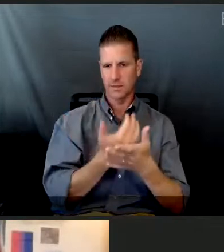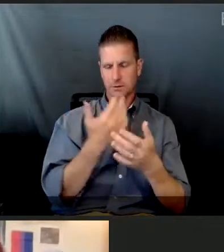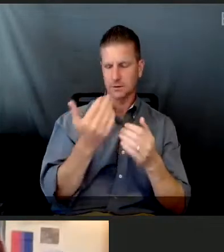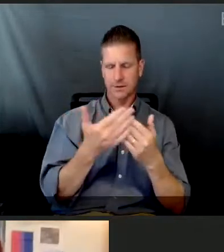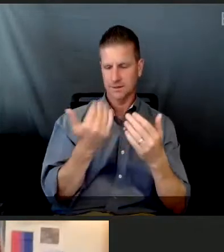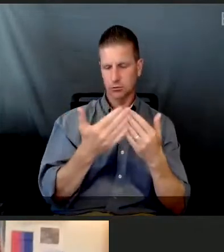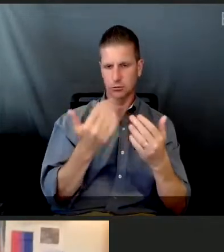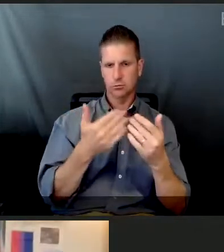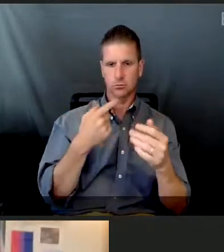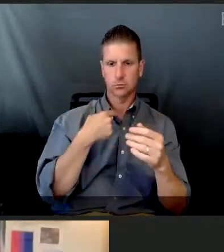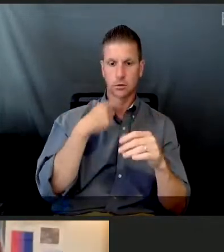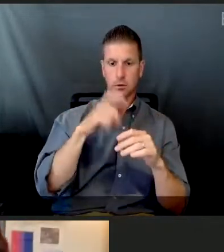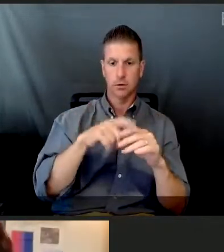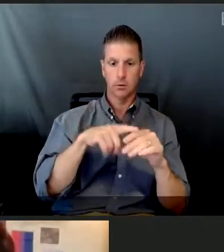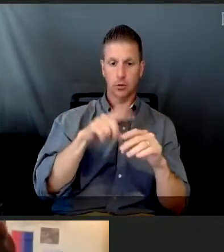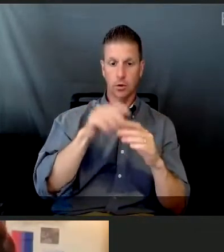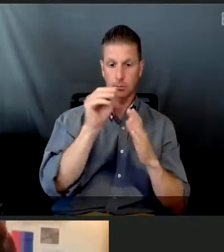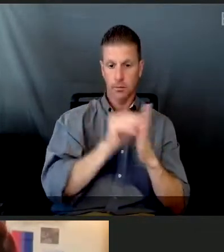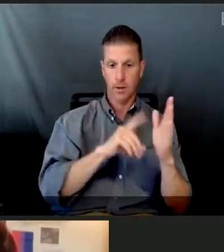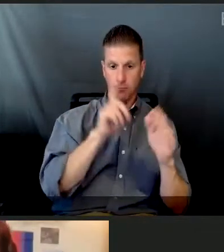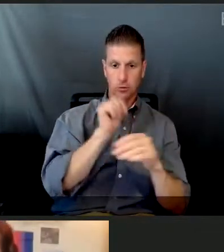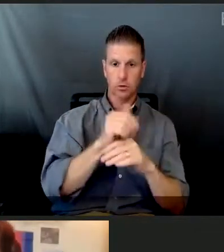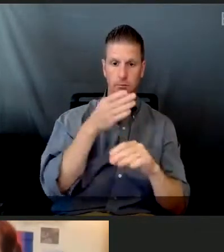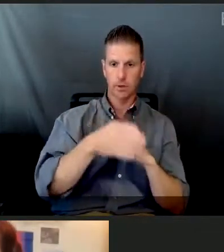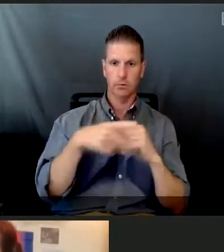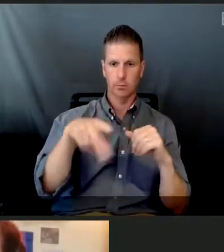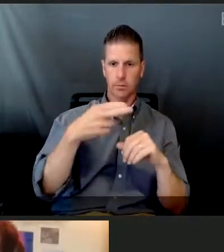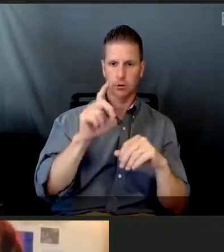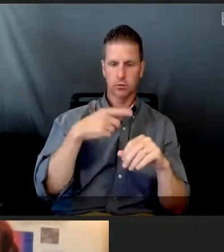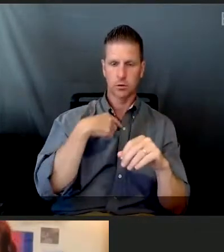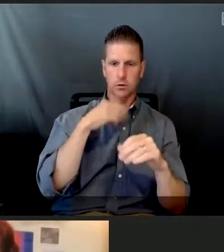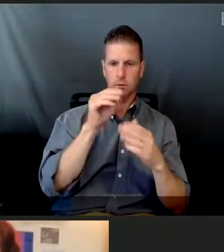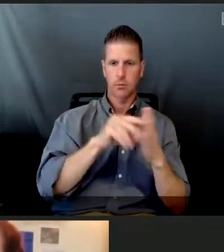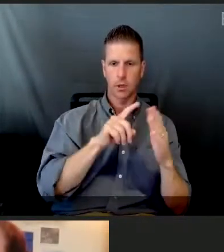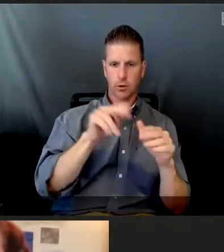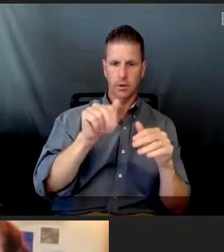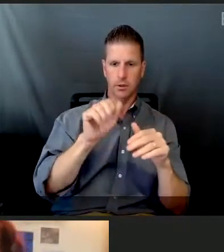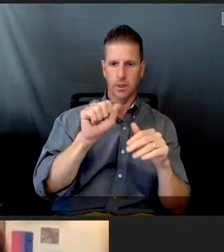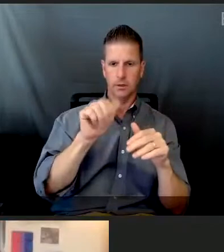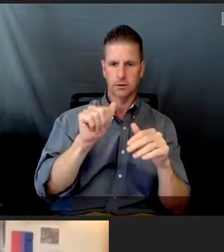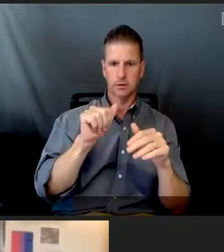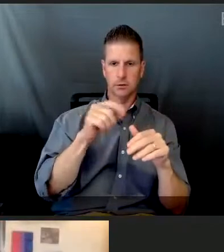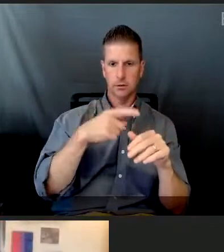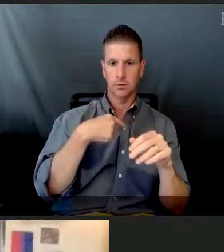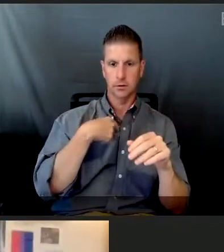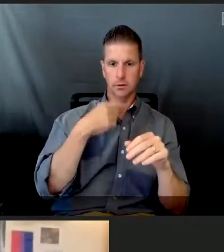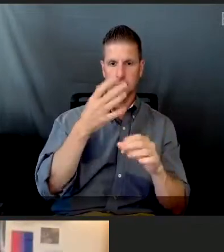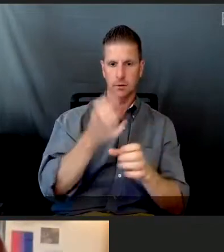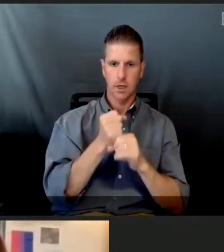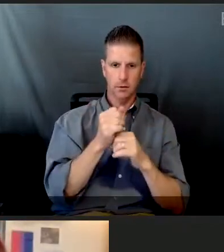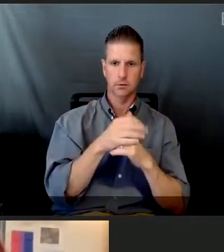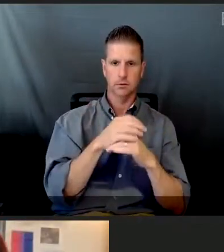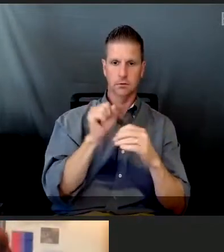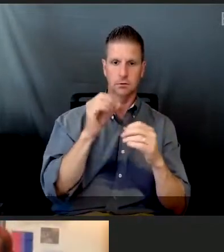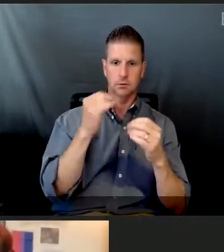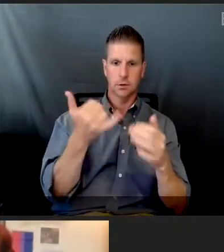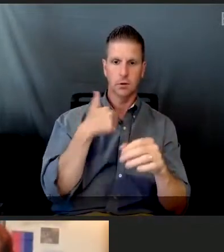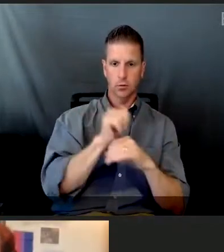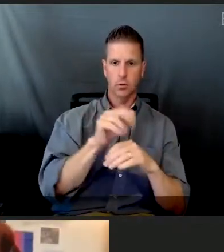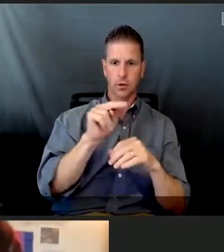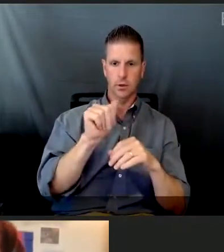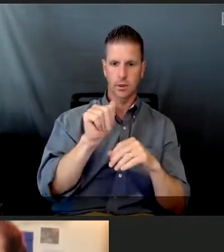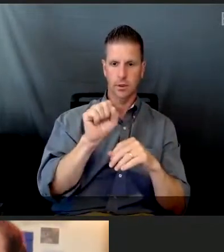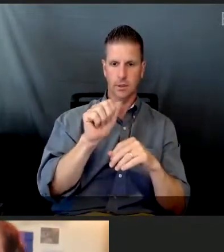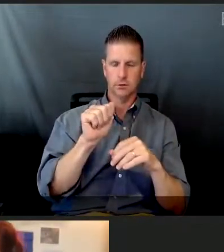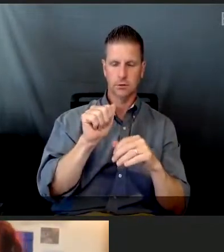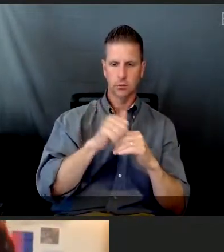I was getting time to apply for jobs after I got my PhD, I applied to this NASA postdoctoral fellowship, and I ended up getting it. So now I work at NASA with